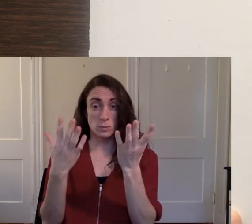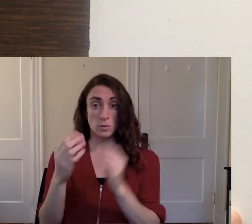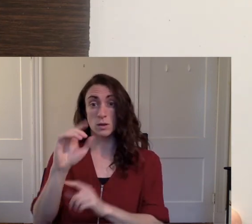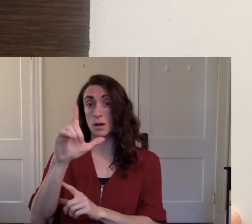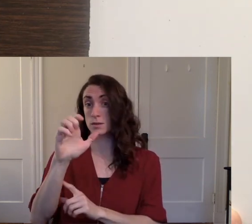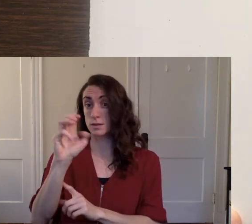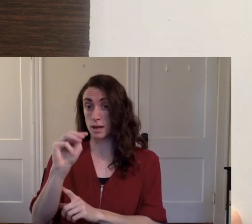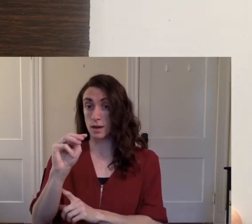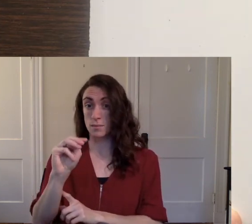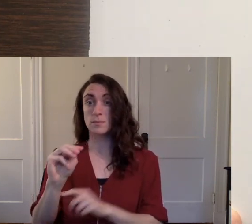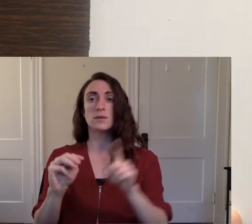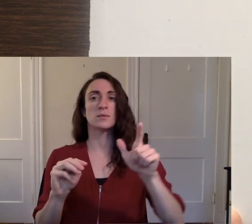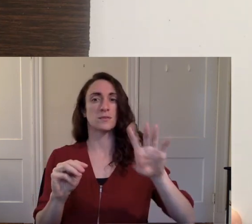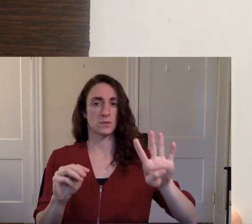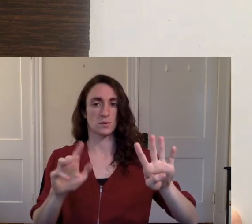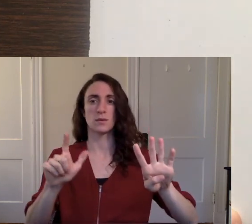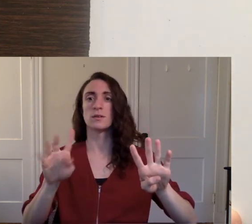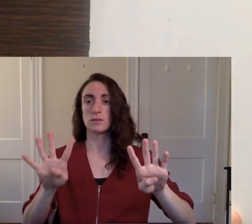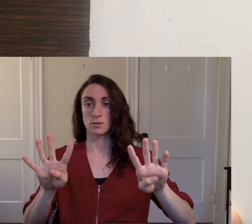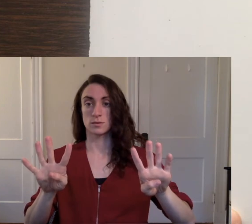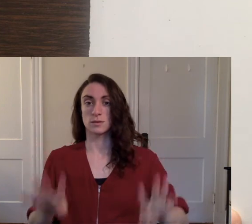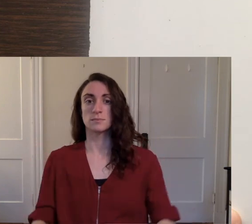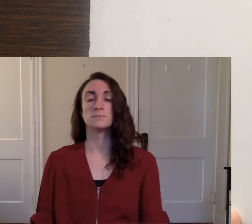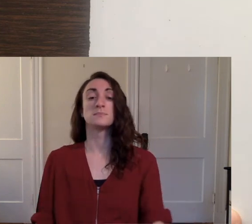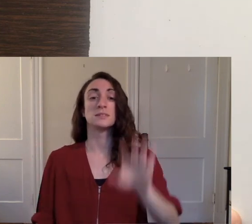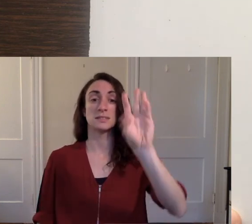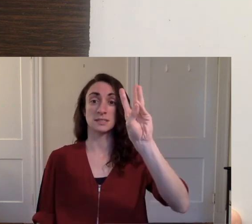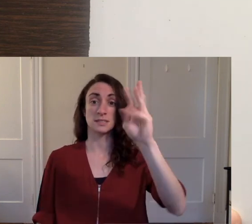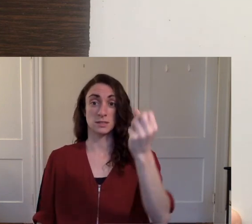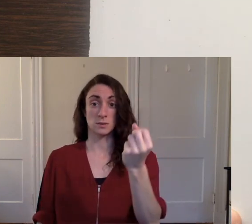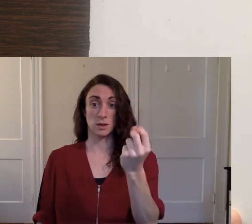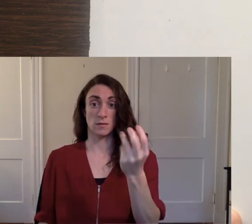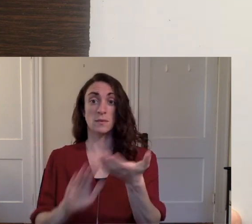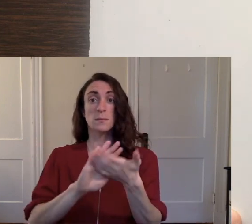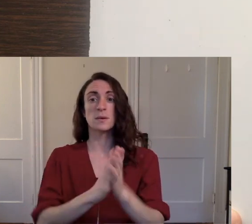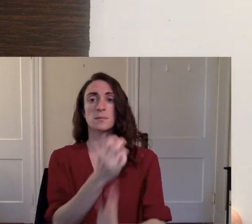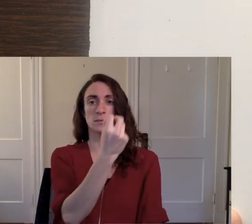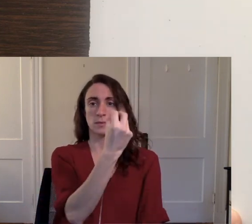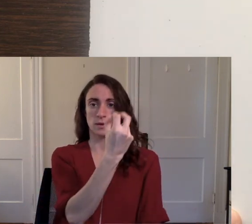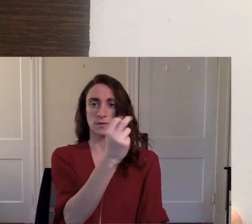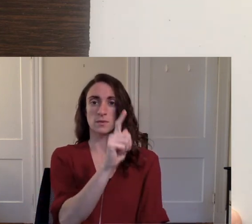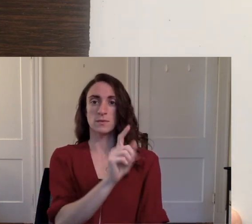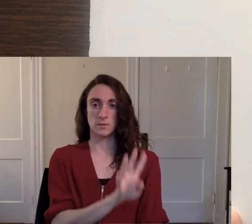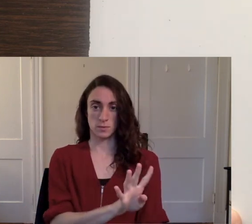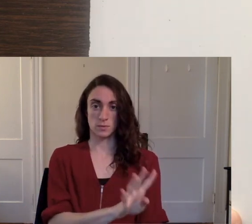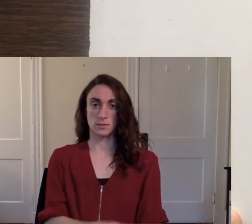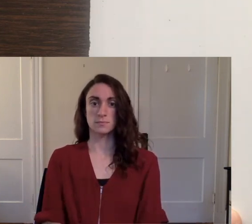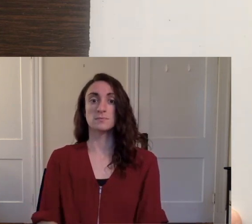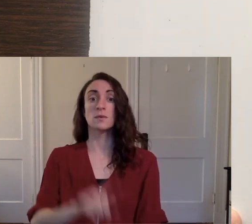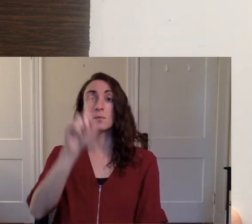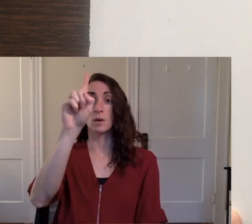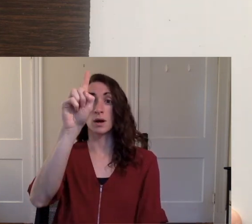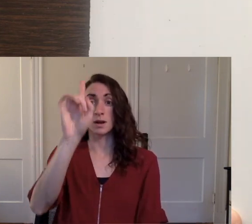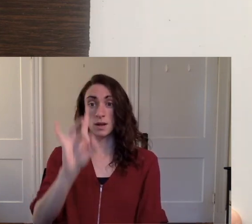12 and 8 is 24, so we can go ahead and multiply 6 and 12 by 2 and 1 and 8 by 3.